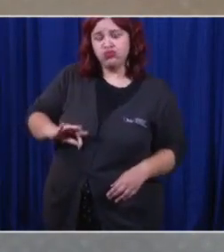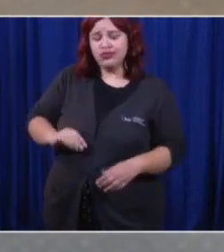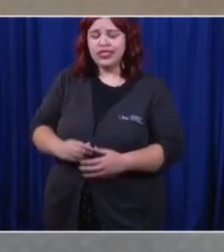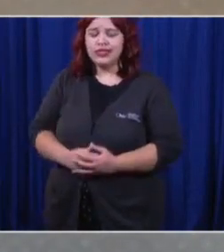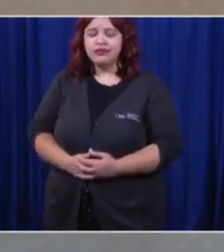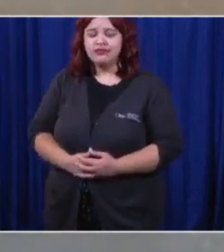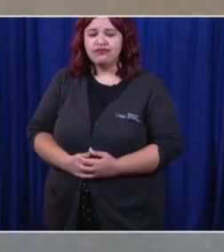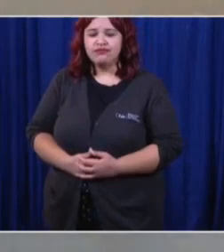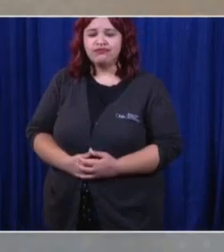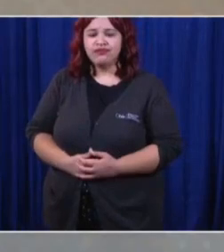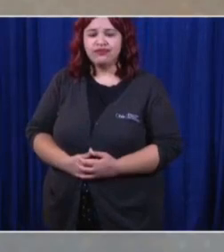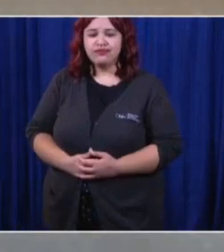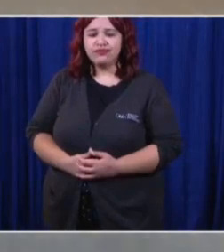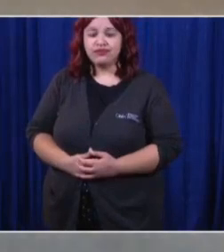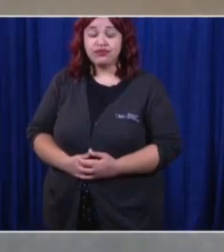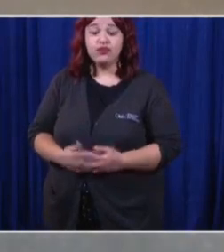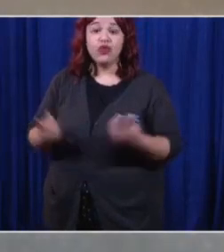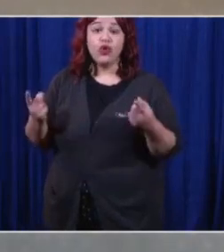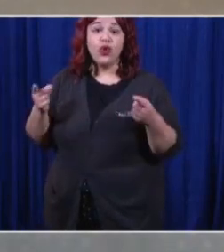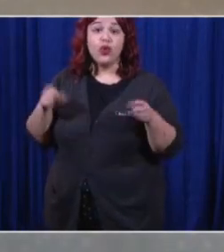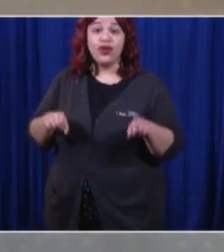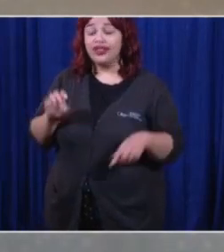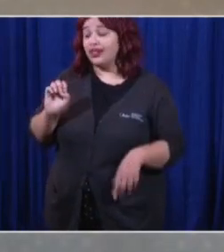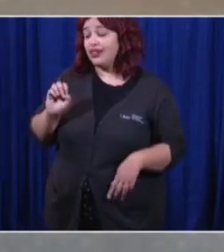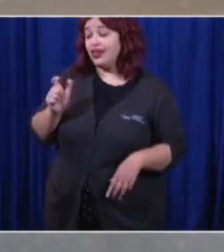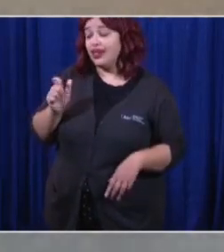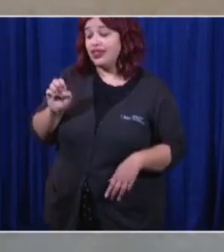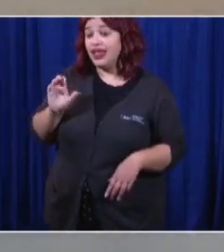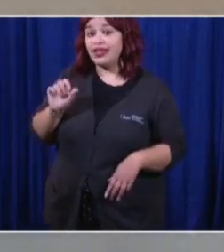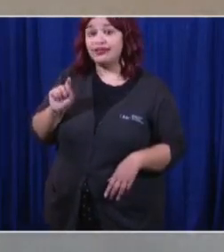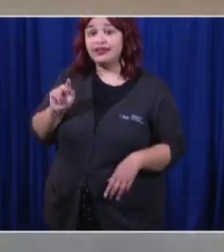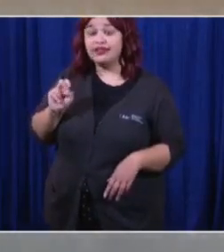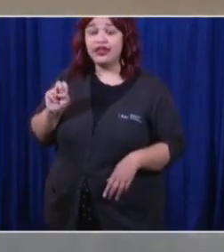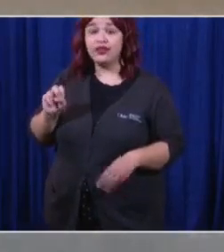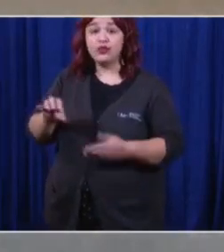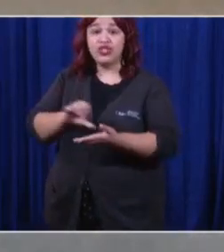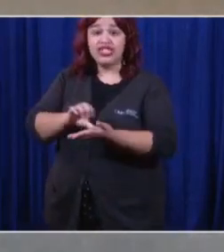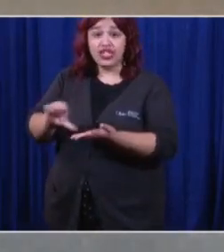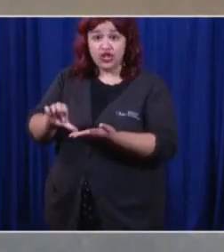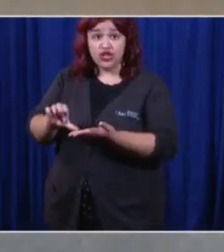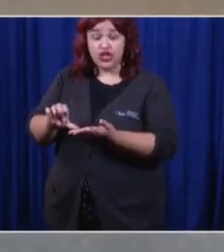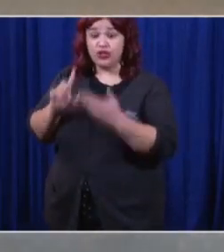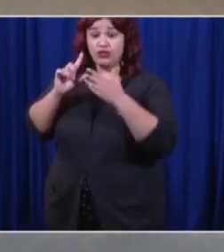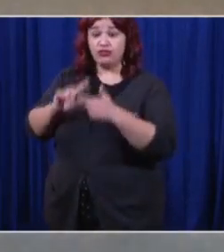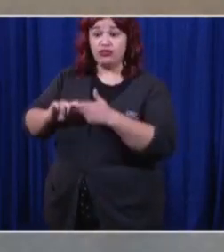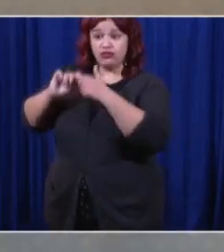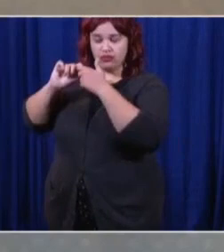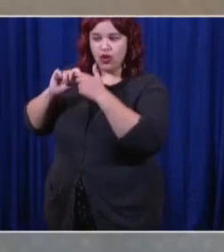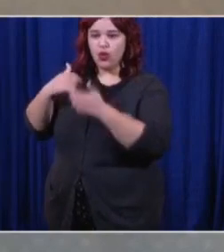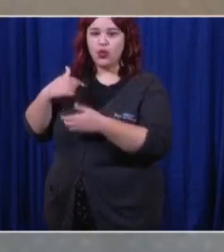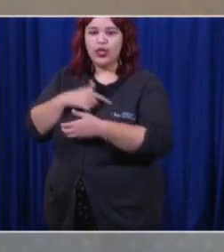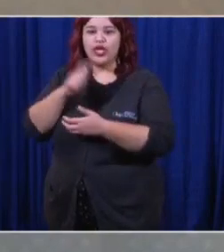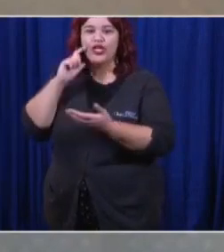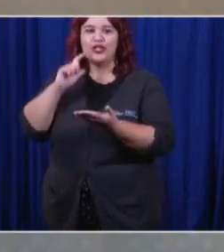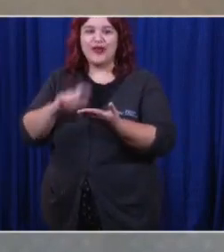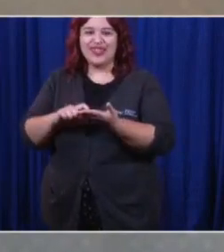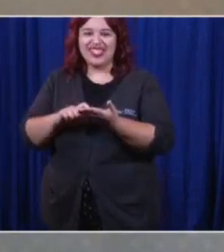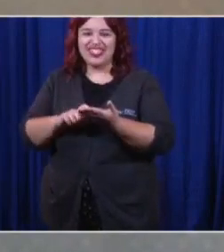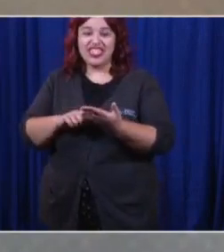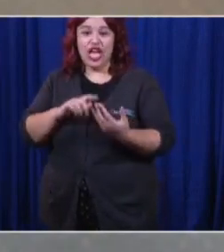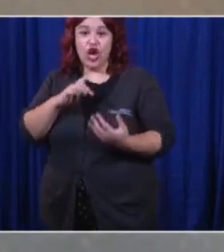we quit doing elective procedures, we saw a decreased number of heart attacks and strokes coming into the emergency departments, but we know